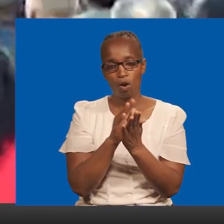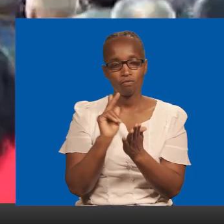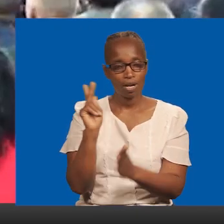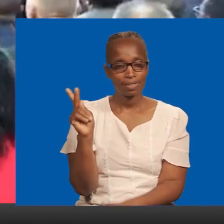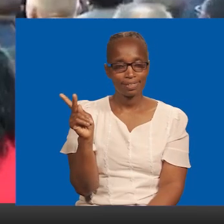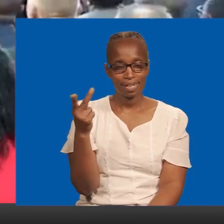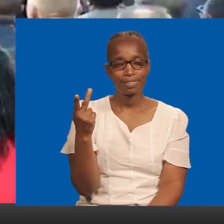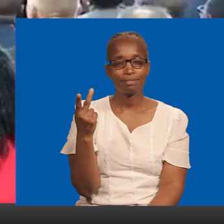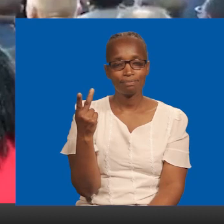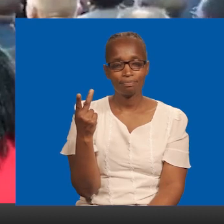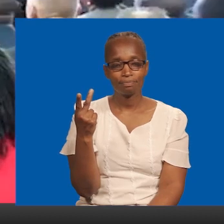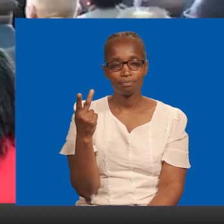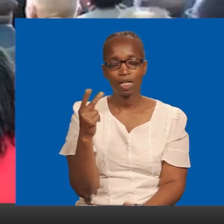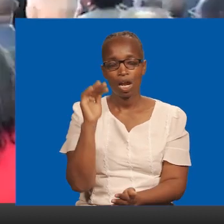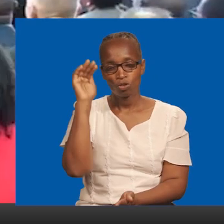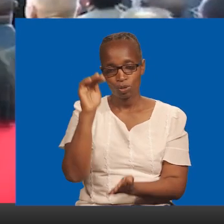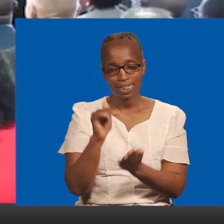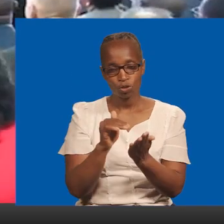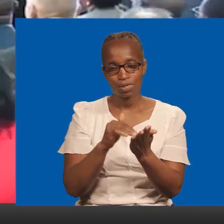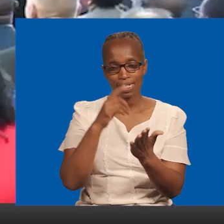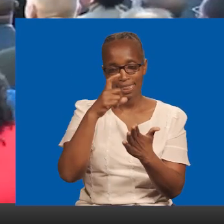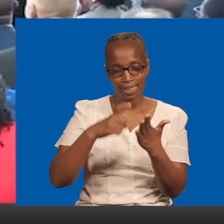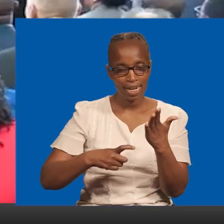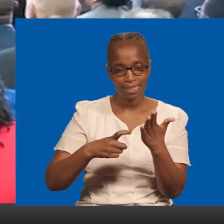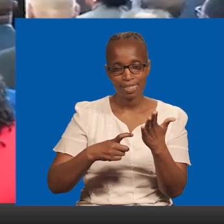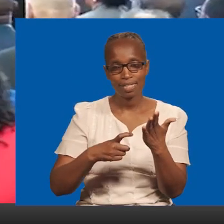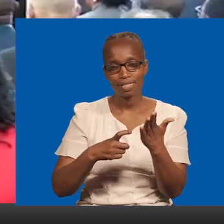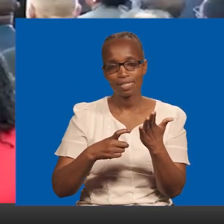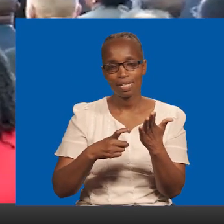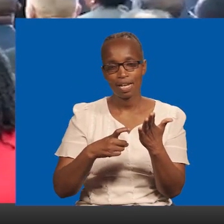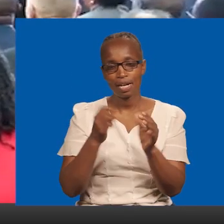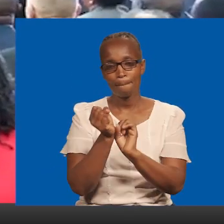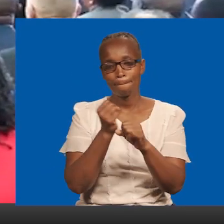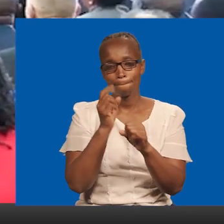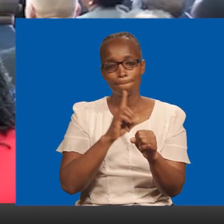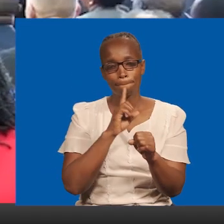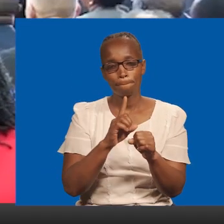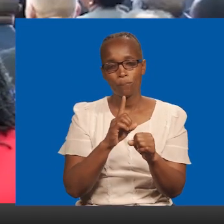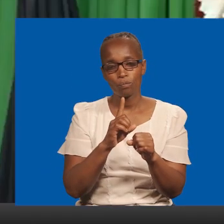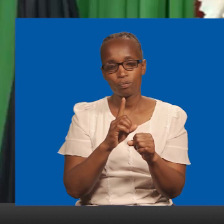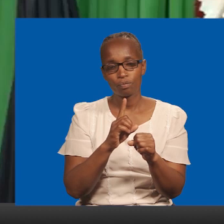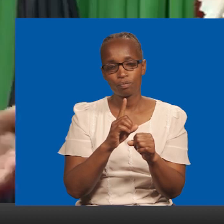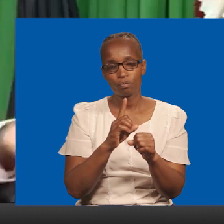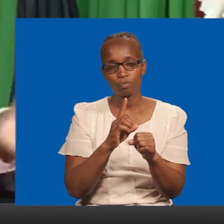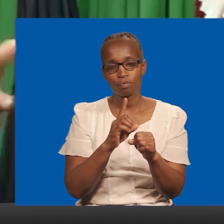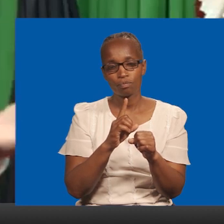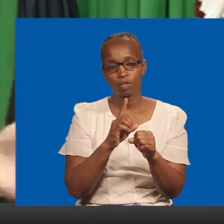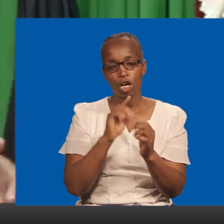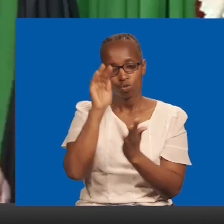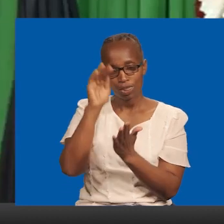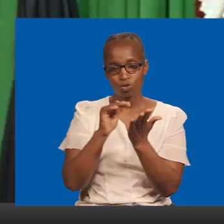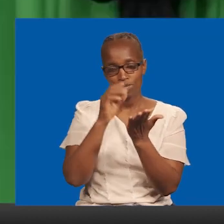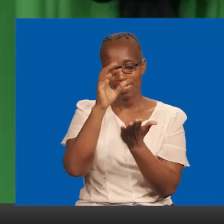inayotolewa kwa hisa zinazonunuliwa ili kuhakikisha kiasi sawa kinapatikana kwa kila mtu. There was a reference to Moyale by somebody